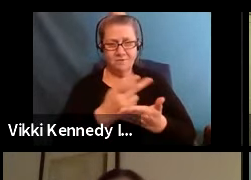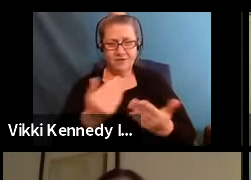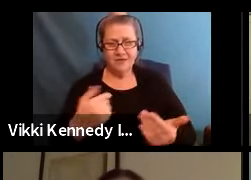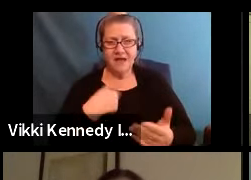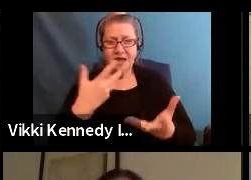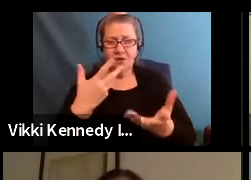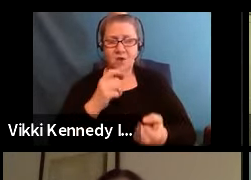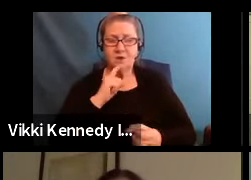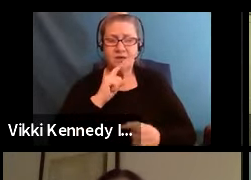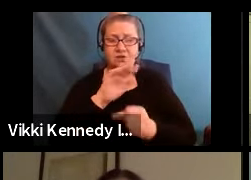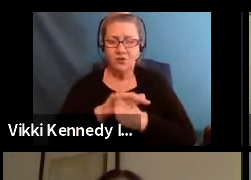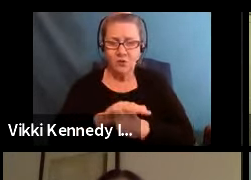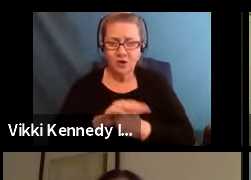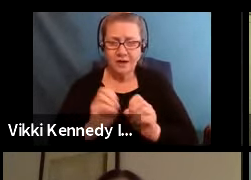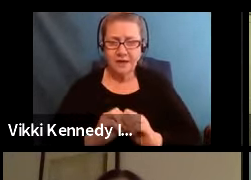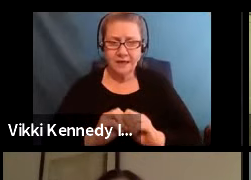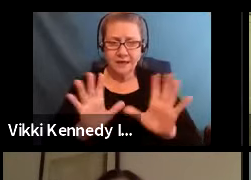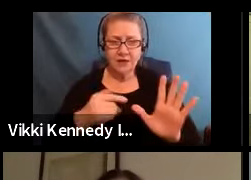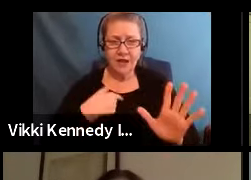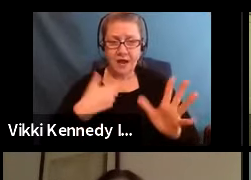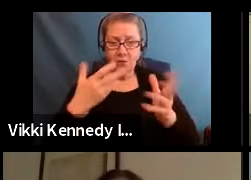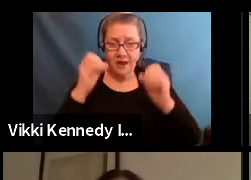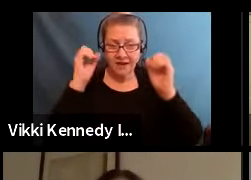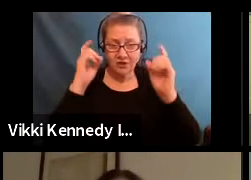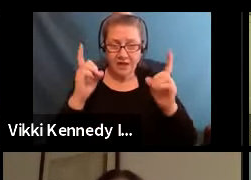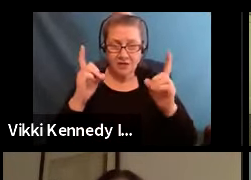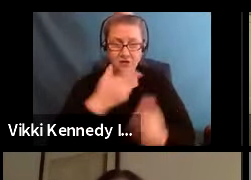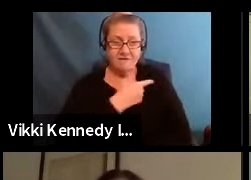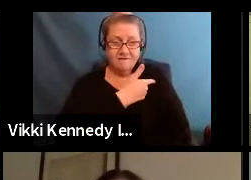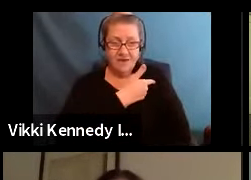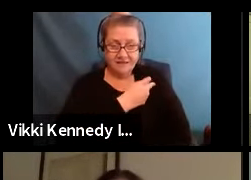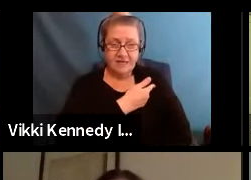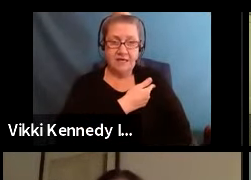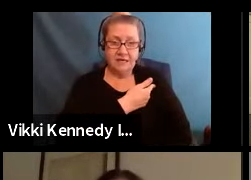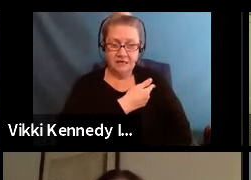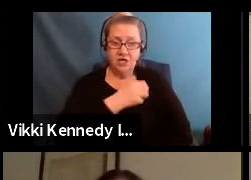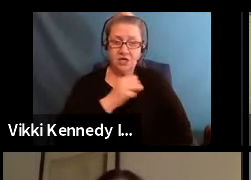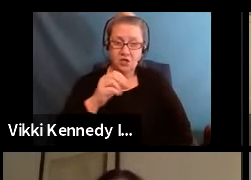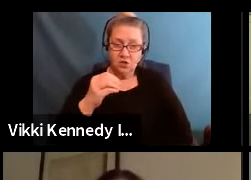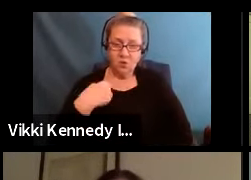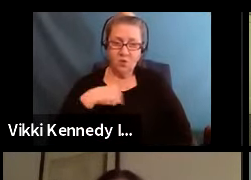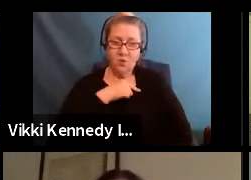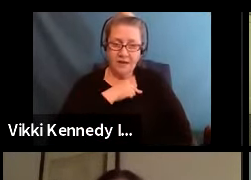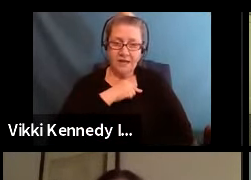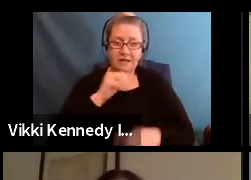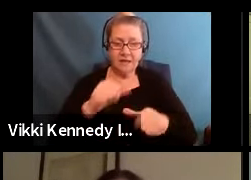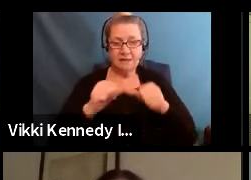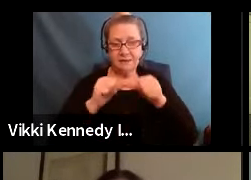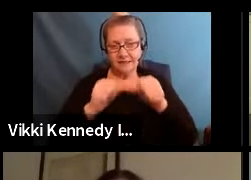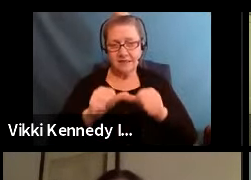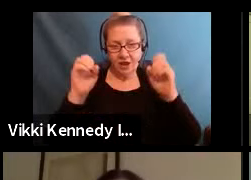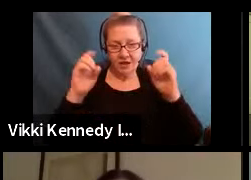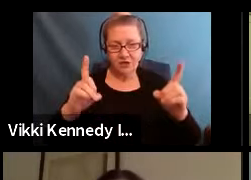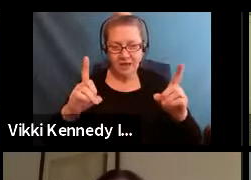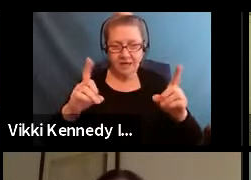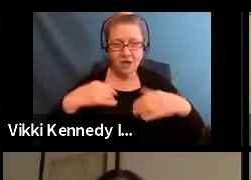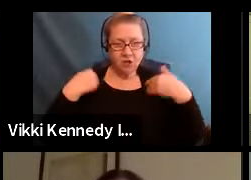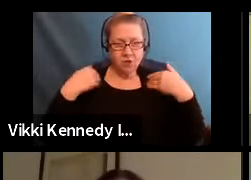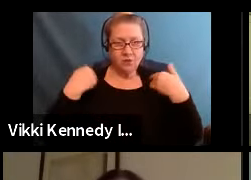ensure clearly I want education to be able to get vaccinated so that we can, continue educating our